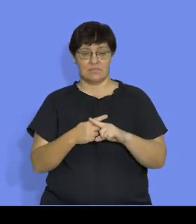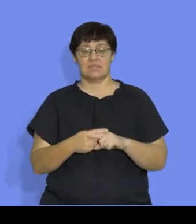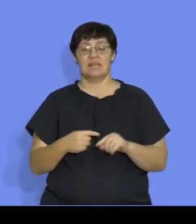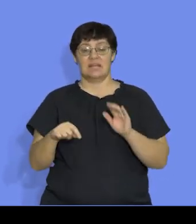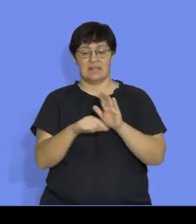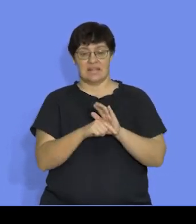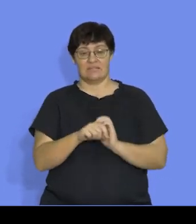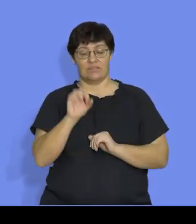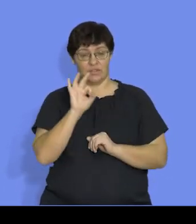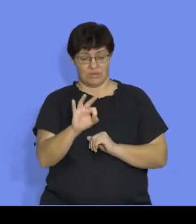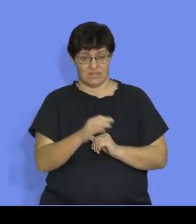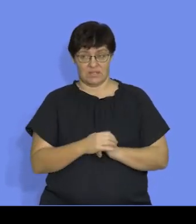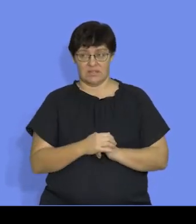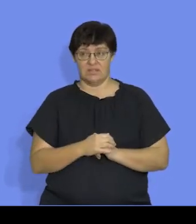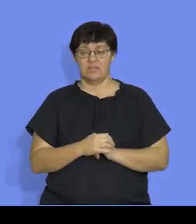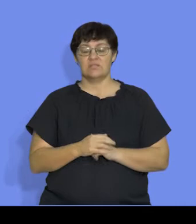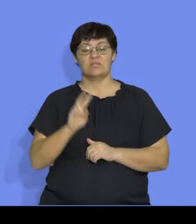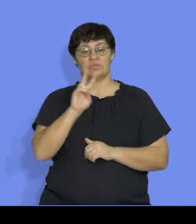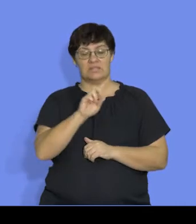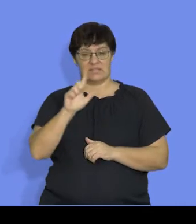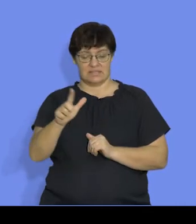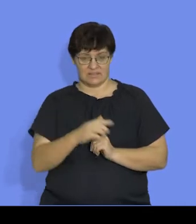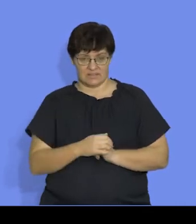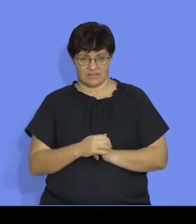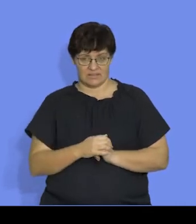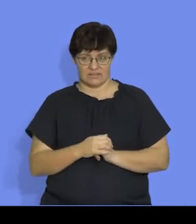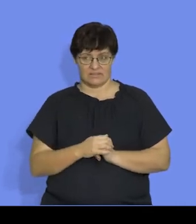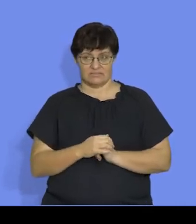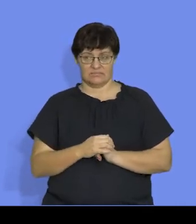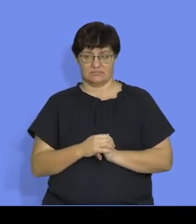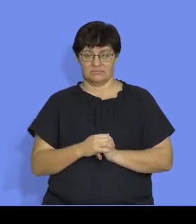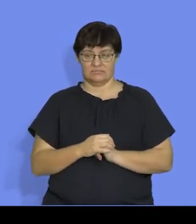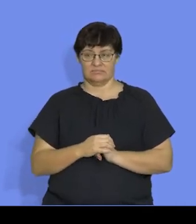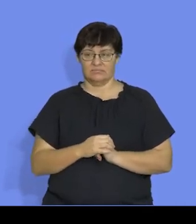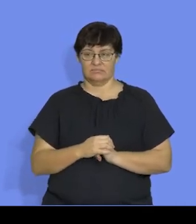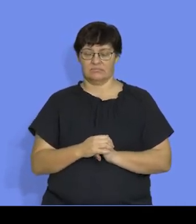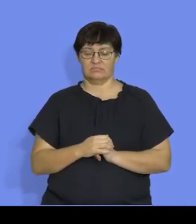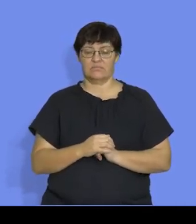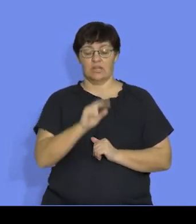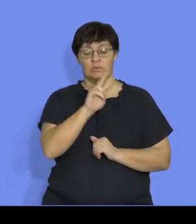-9 times -3 is 27.